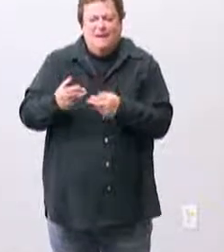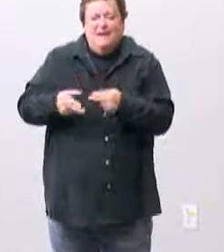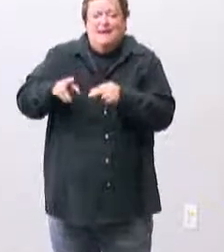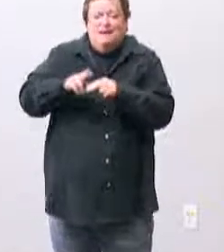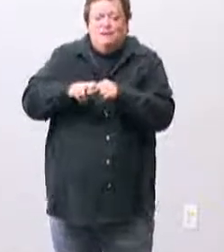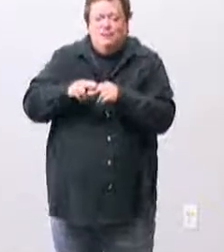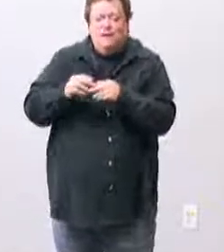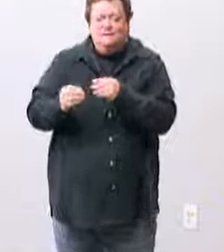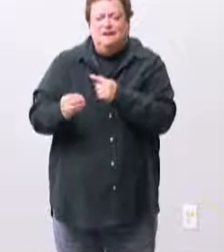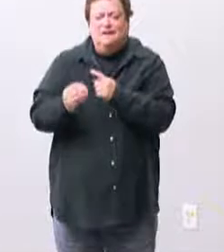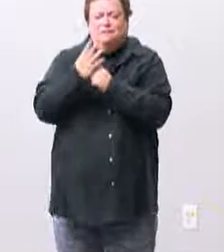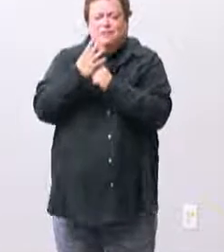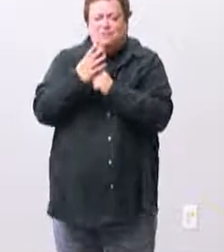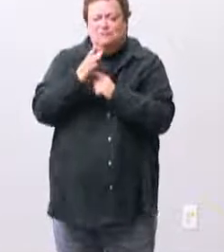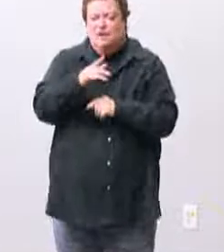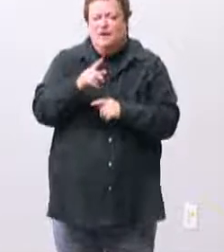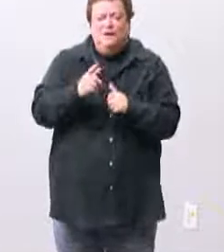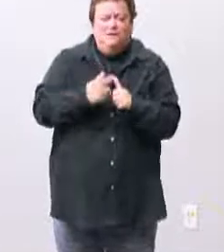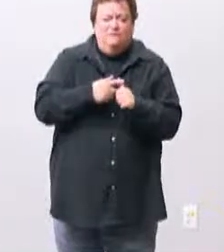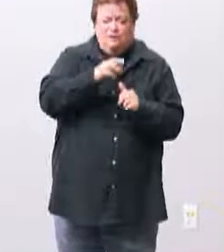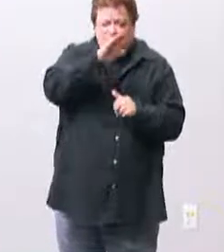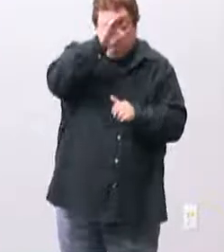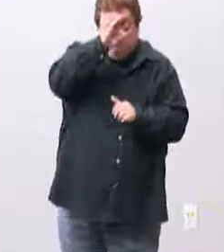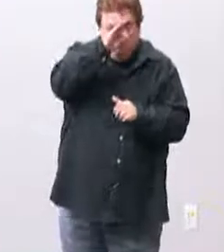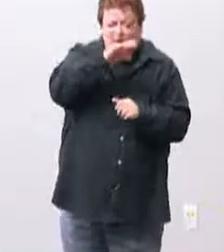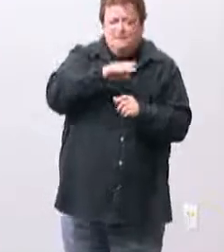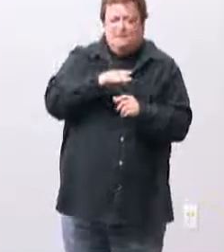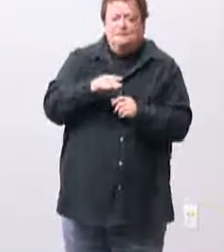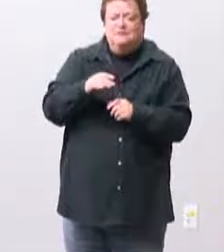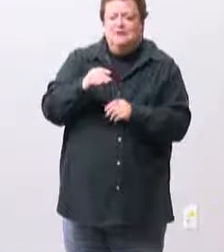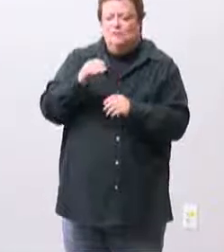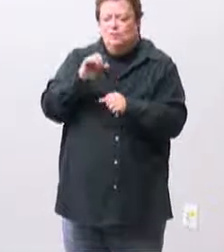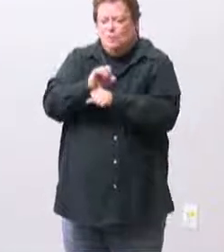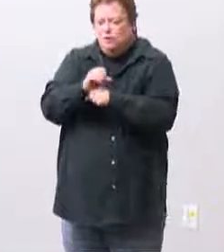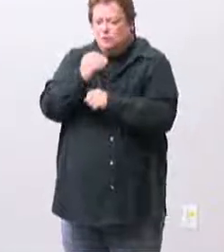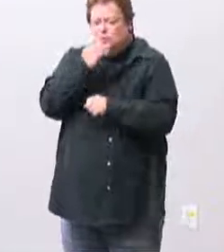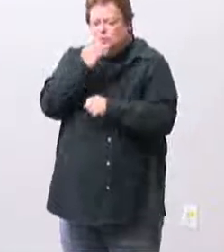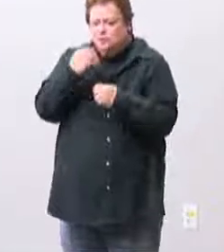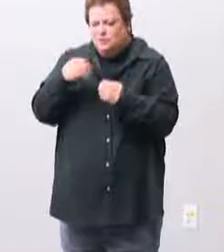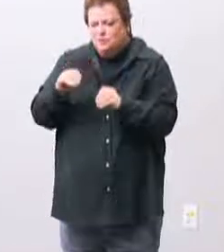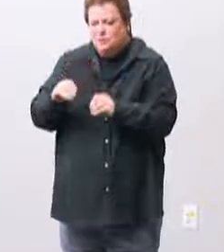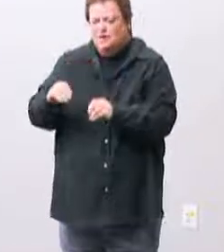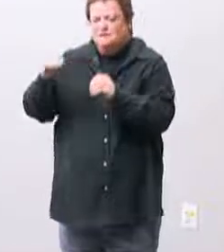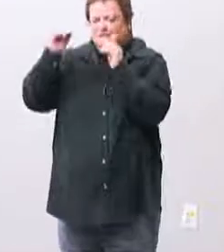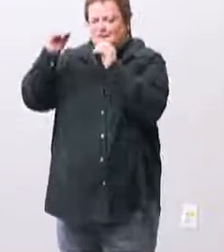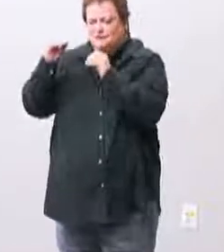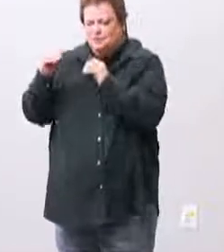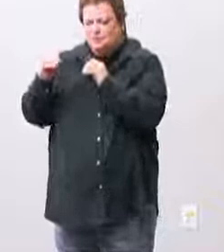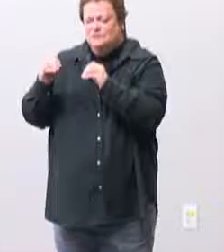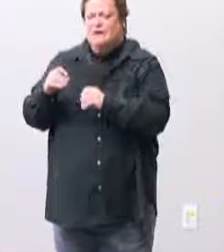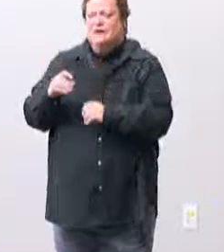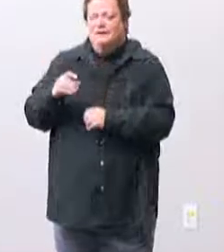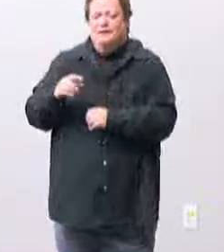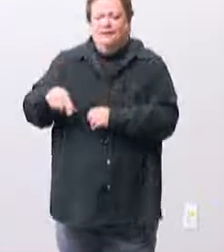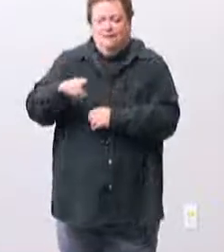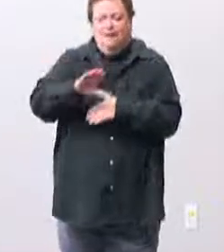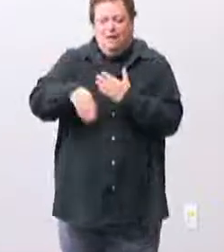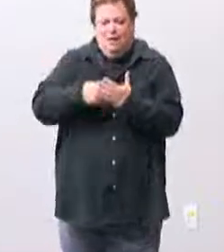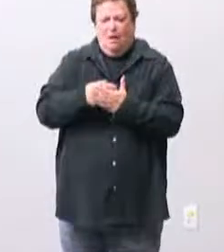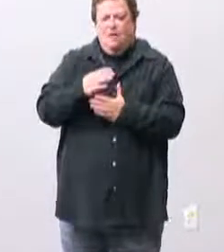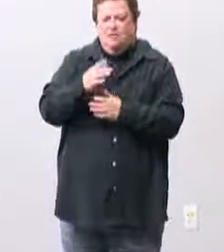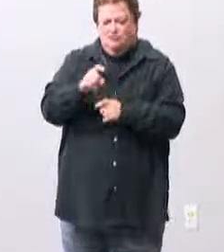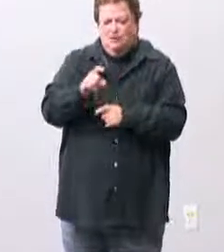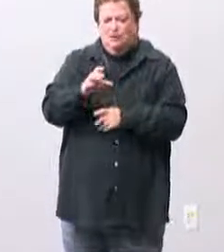COVID-19, like first responders, teachers, grocery store, and manufacturing workers. Booster doses are